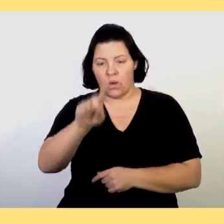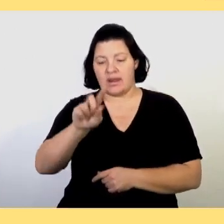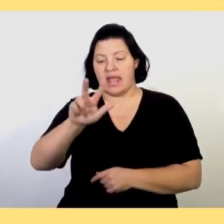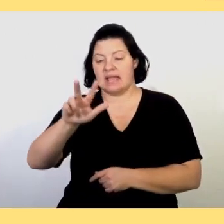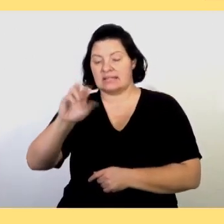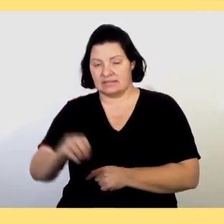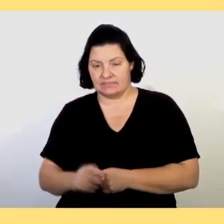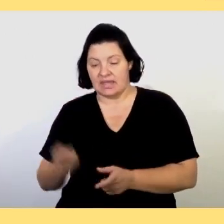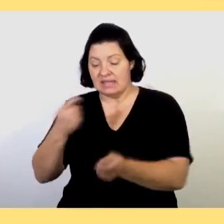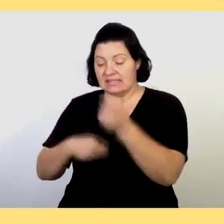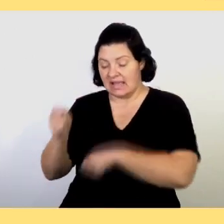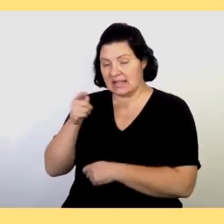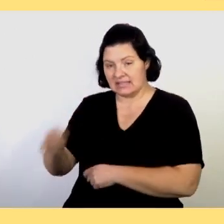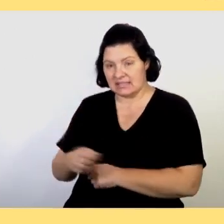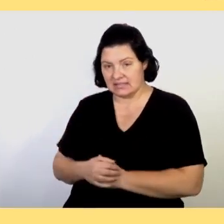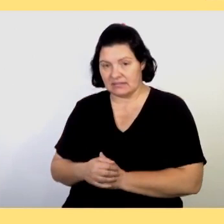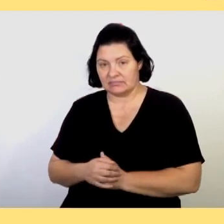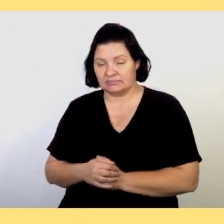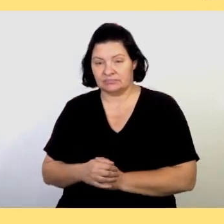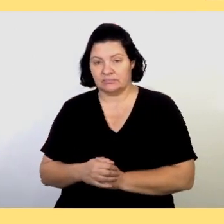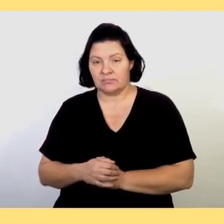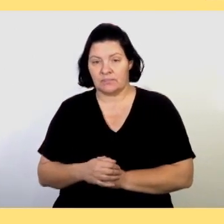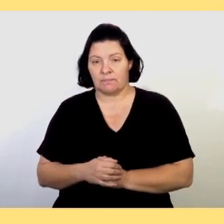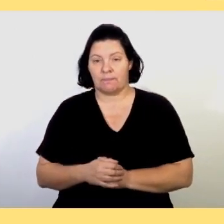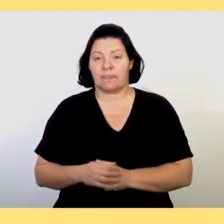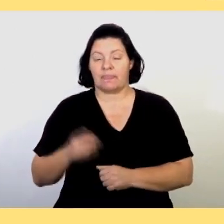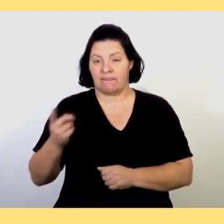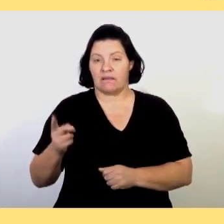439,180. Your sales column,